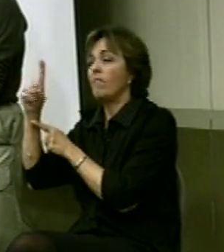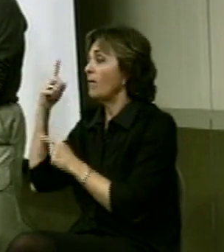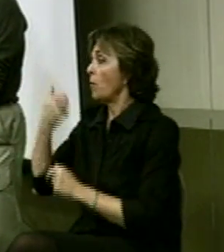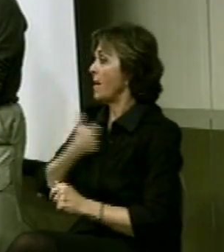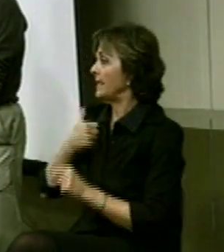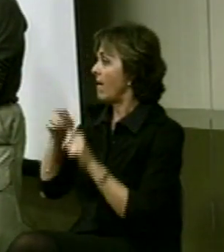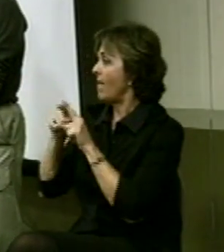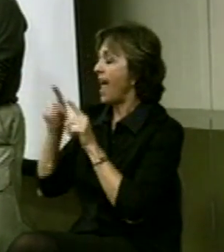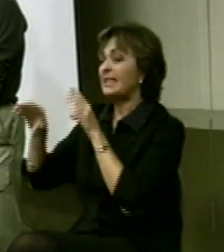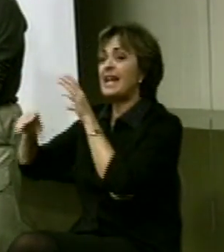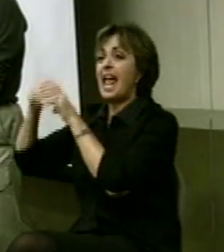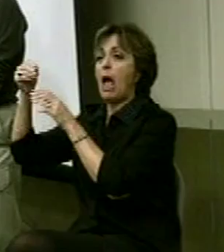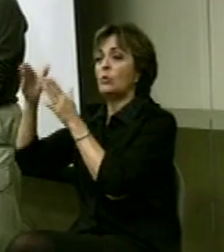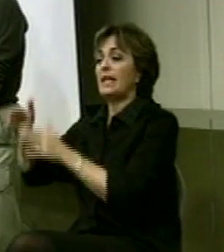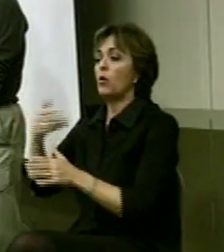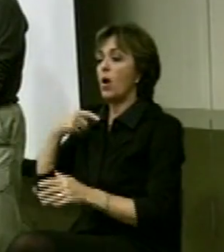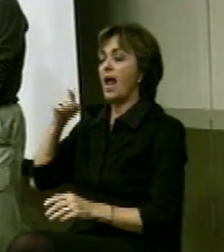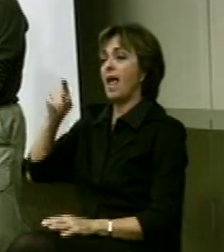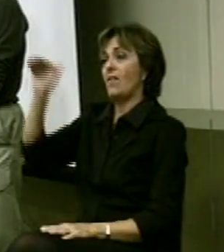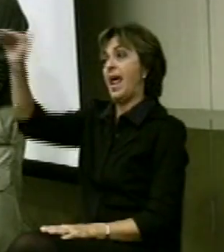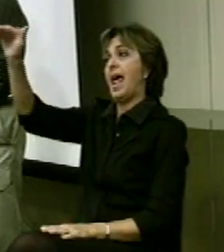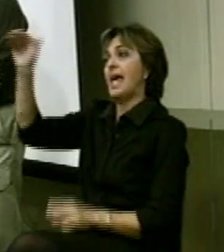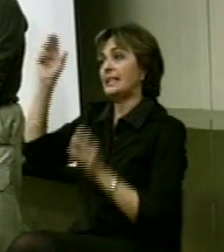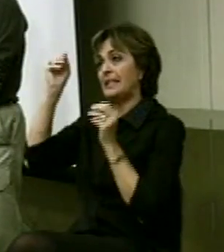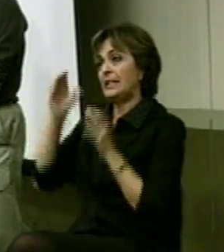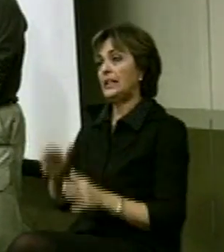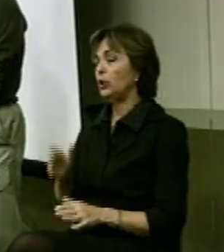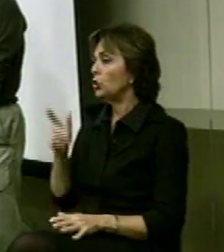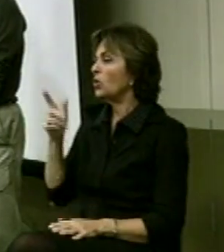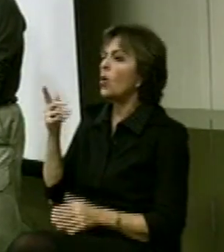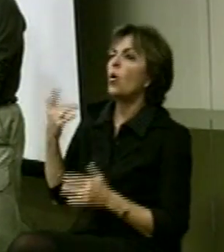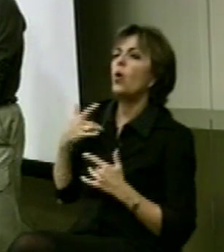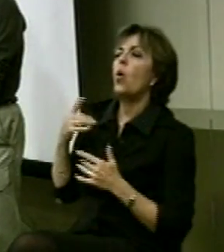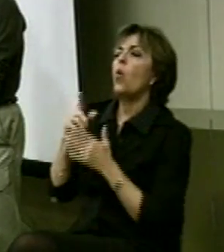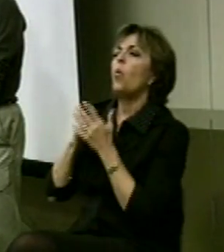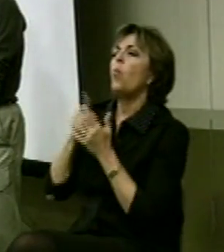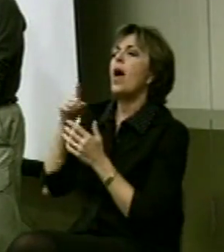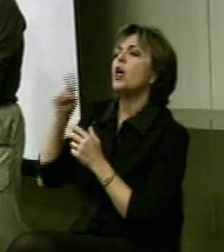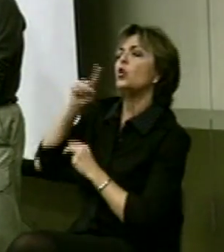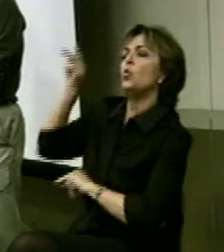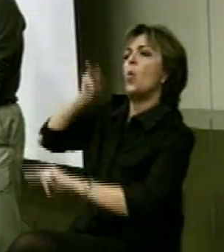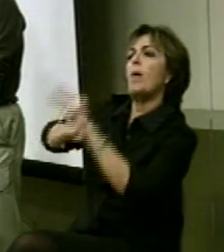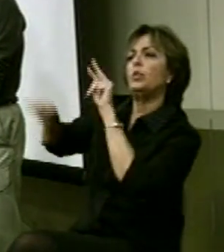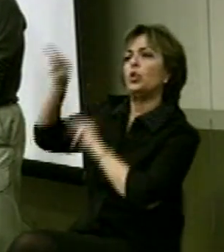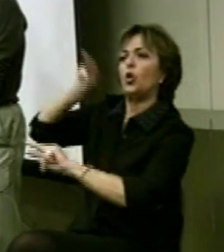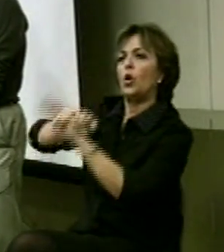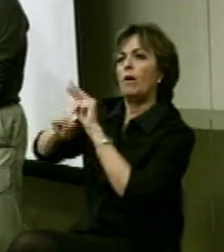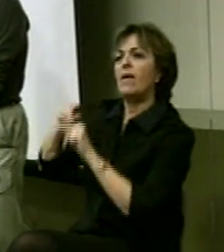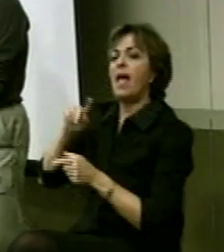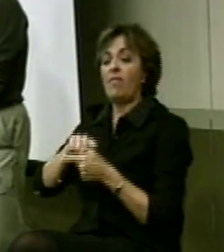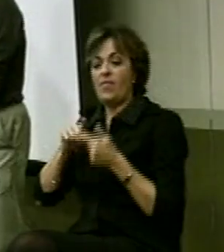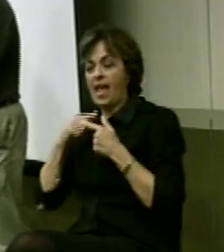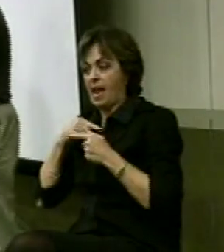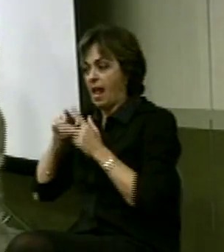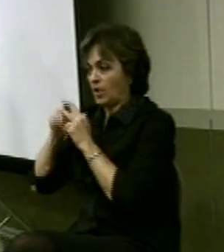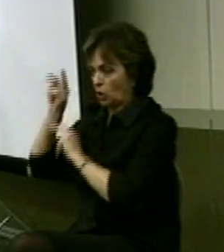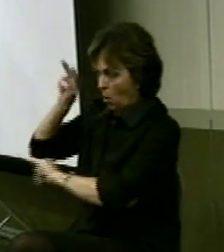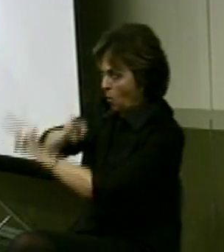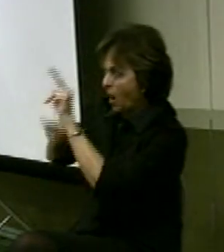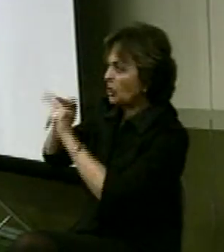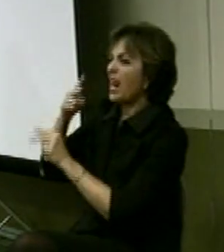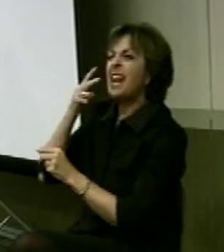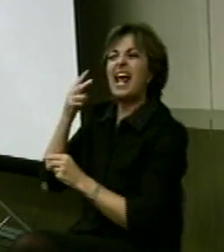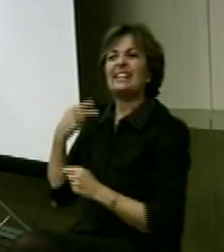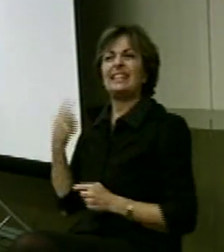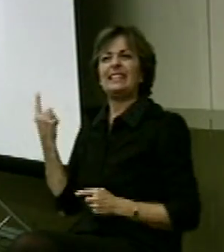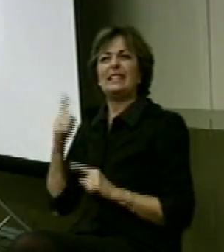an outsider, I come in, I usually have to ask the teachers, what is it that you're observing? And then I start watching the